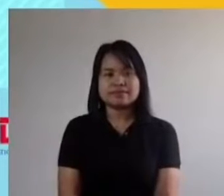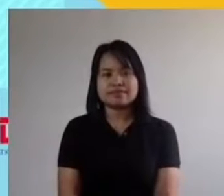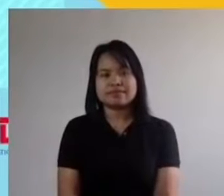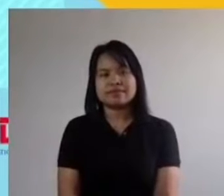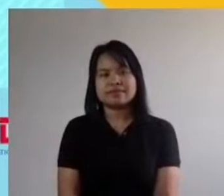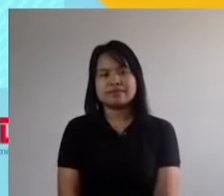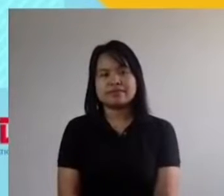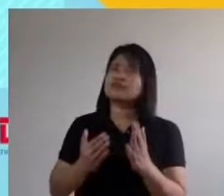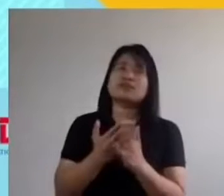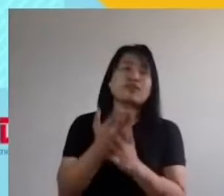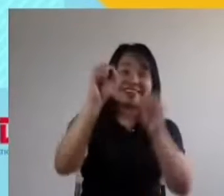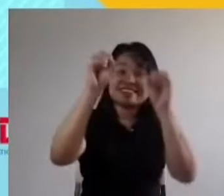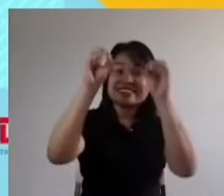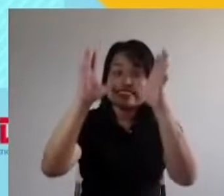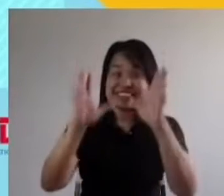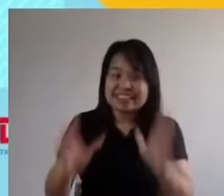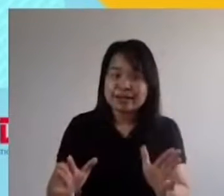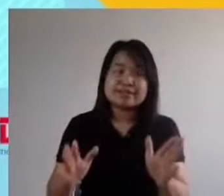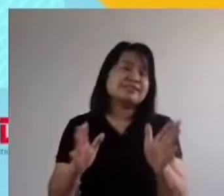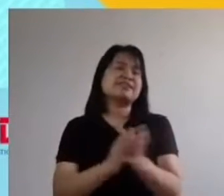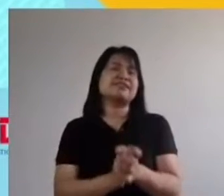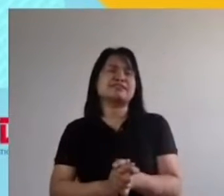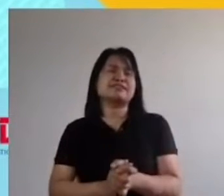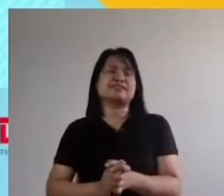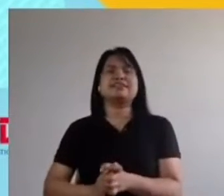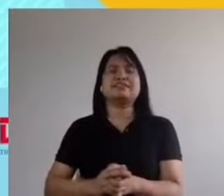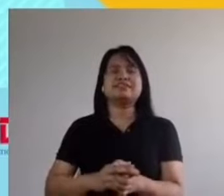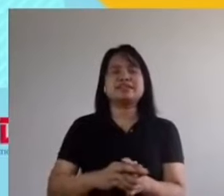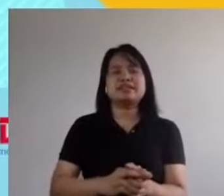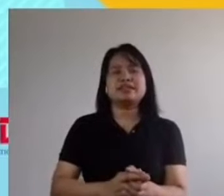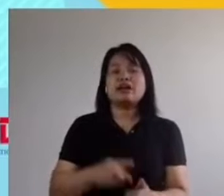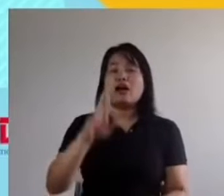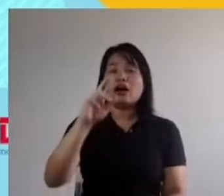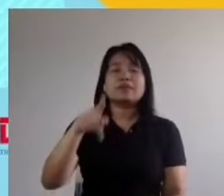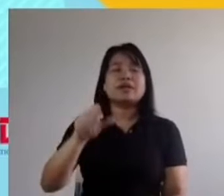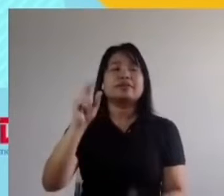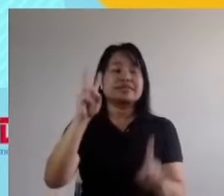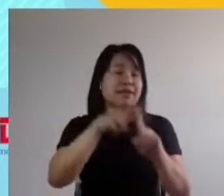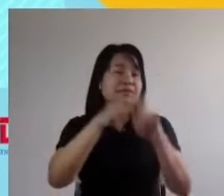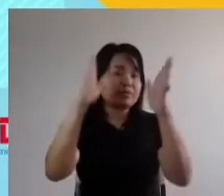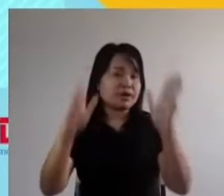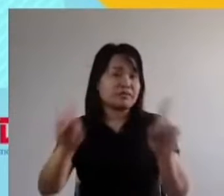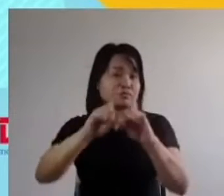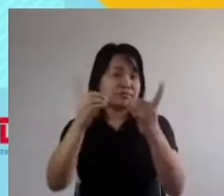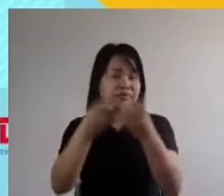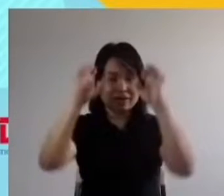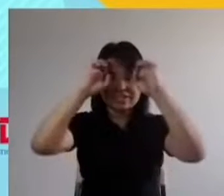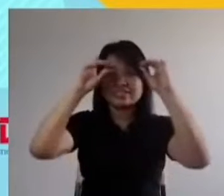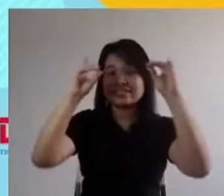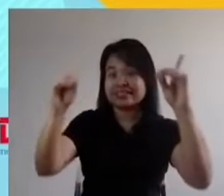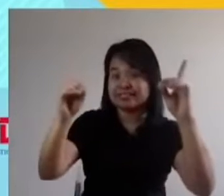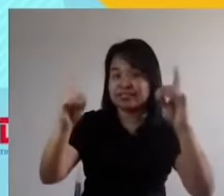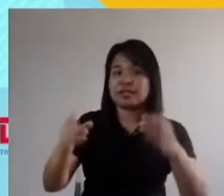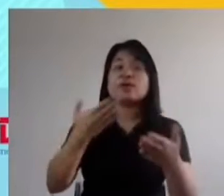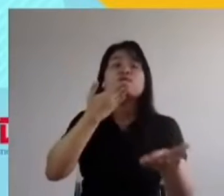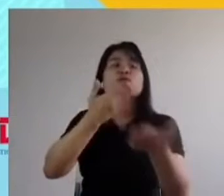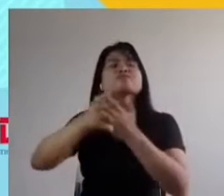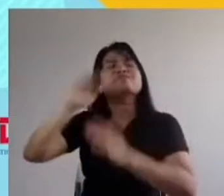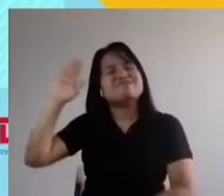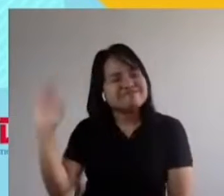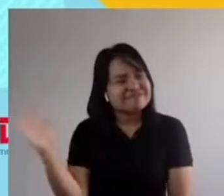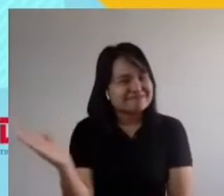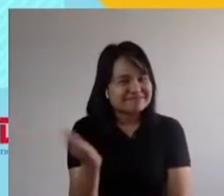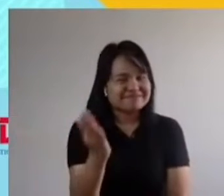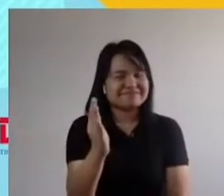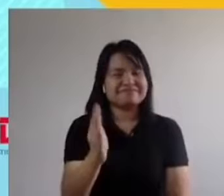teachers, school heads, and RPMS implementers in the Department of Education, good morning. These